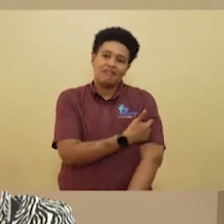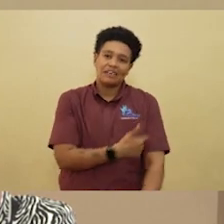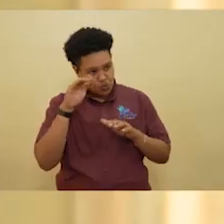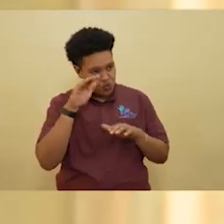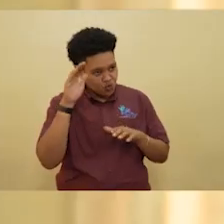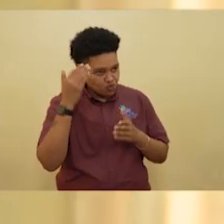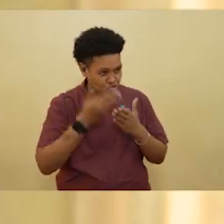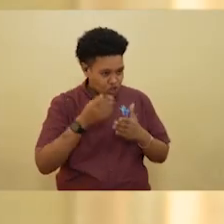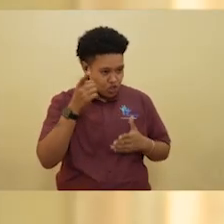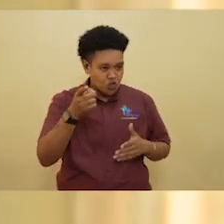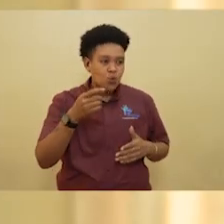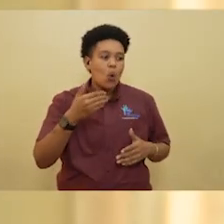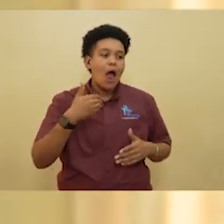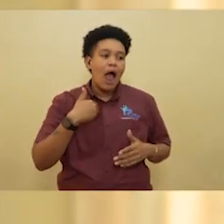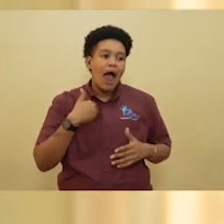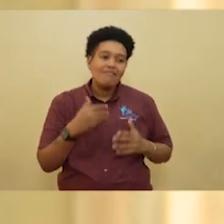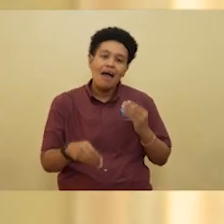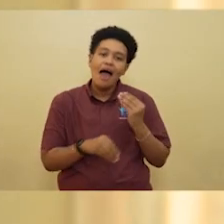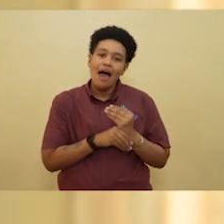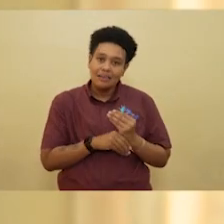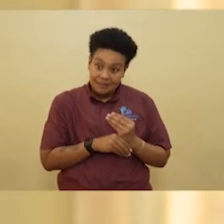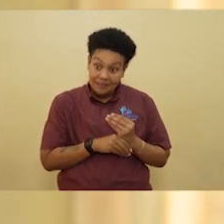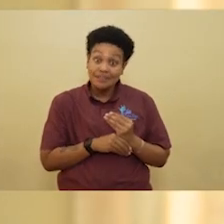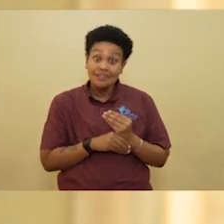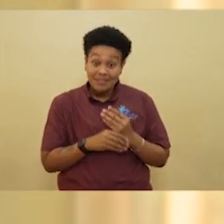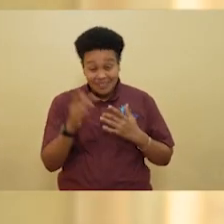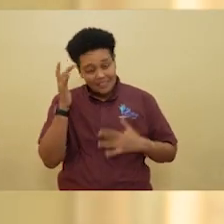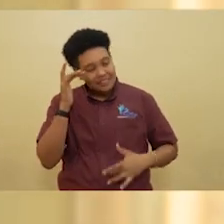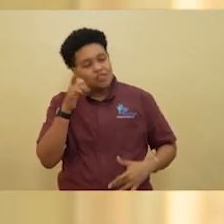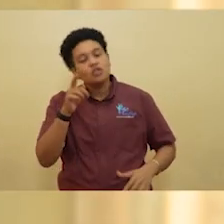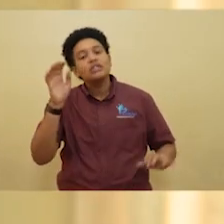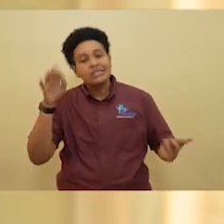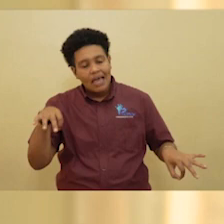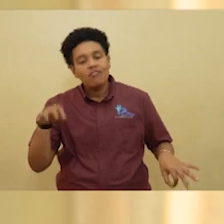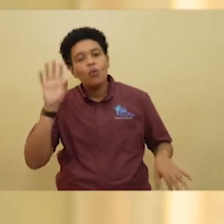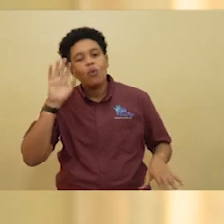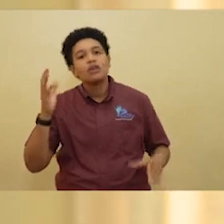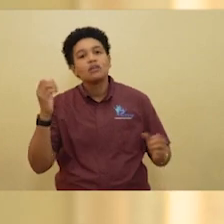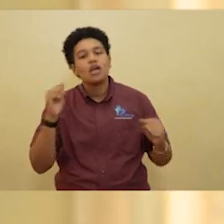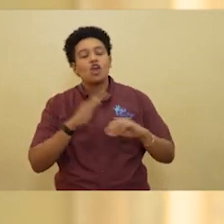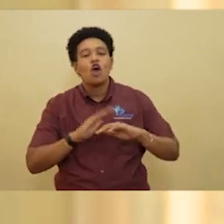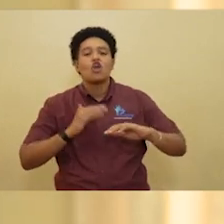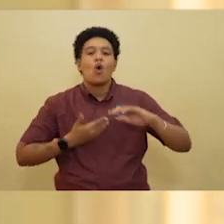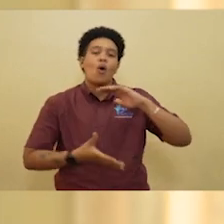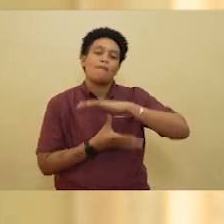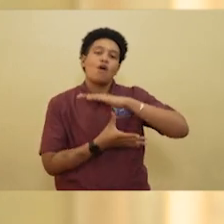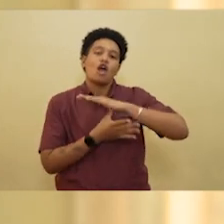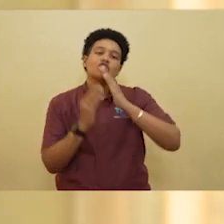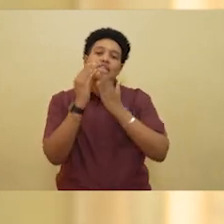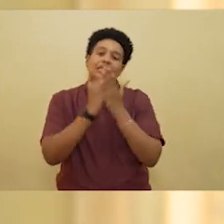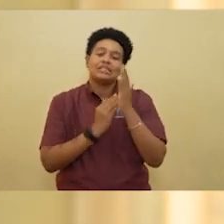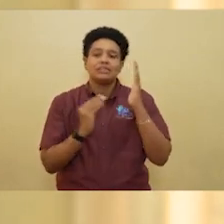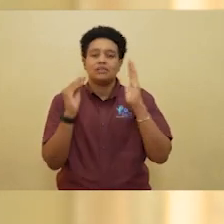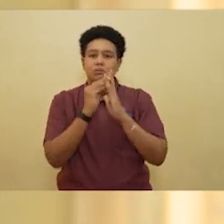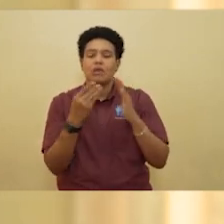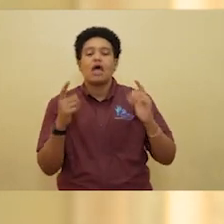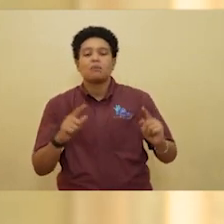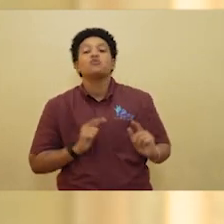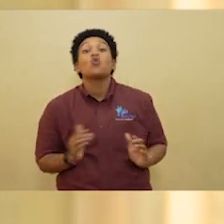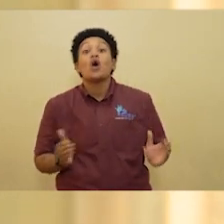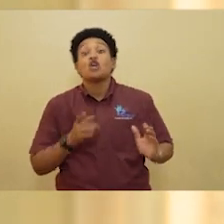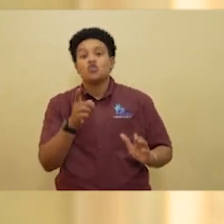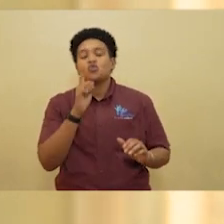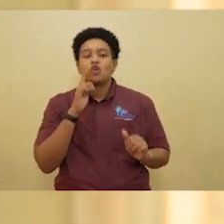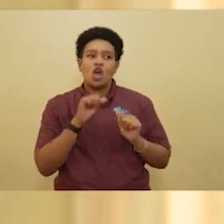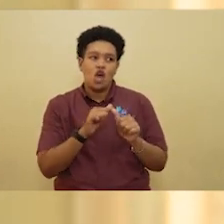If you have a comorbidity, then therefore you are definitely on our priority listing. So I want to encourage